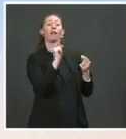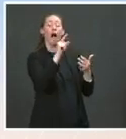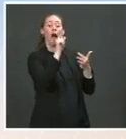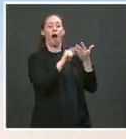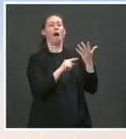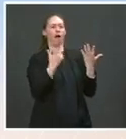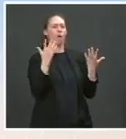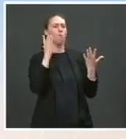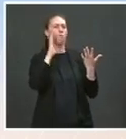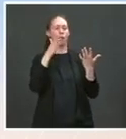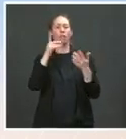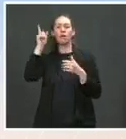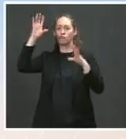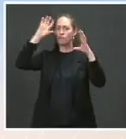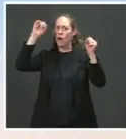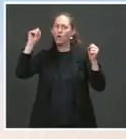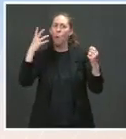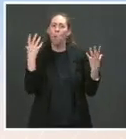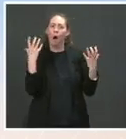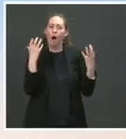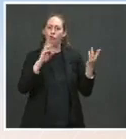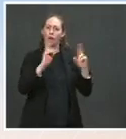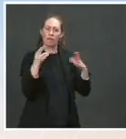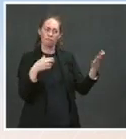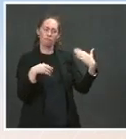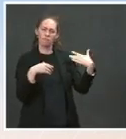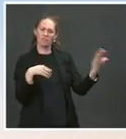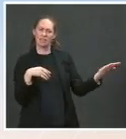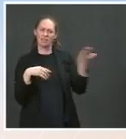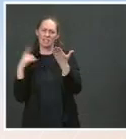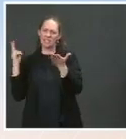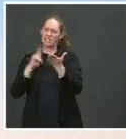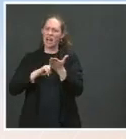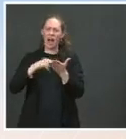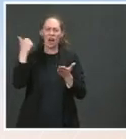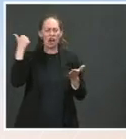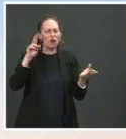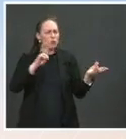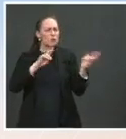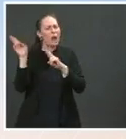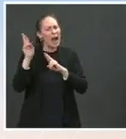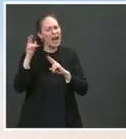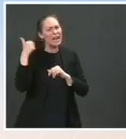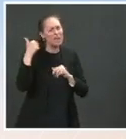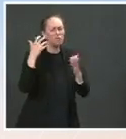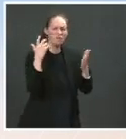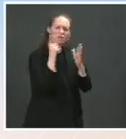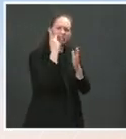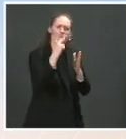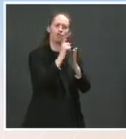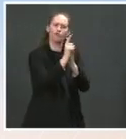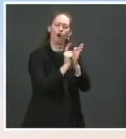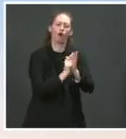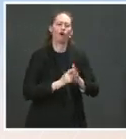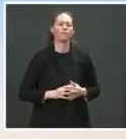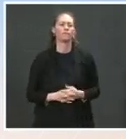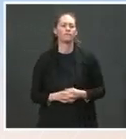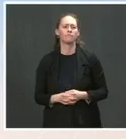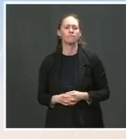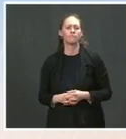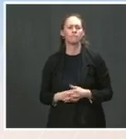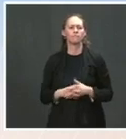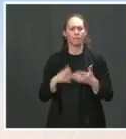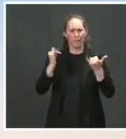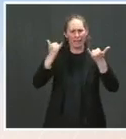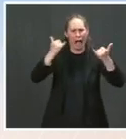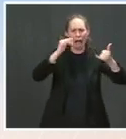would love to have a bill come to his desk so he can sign it into law. Well, last summer, policing legislation stalled because they couldn't come to a consensus on issues